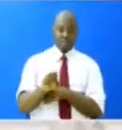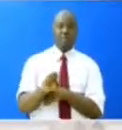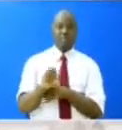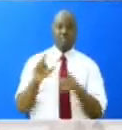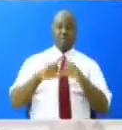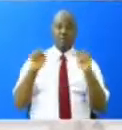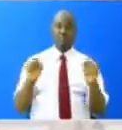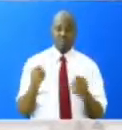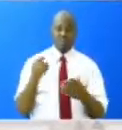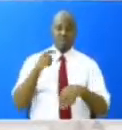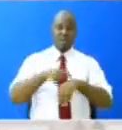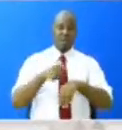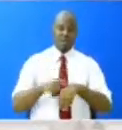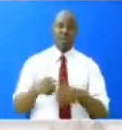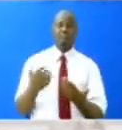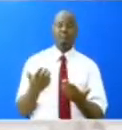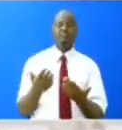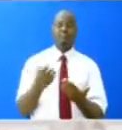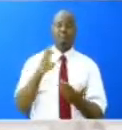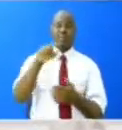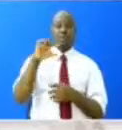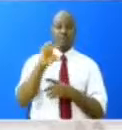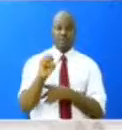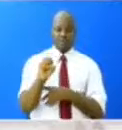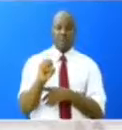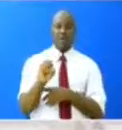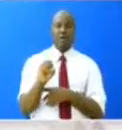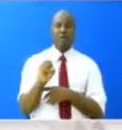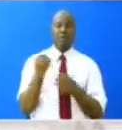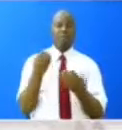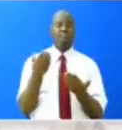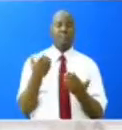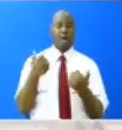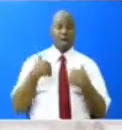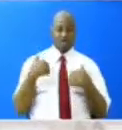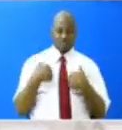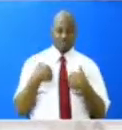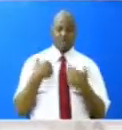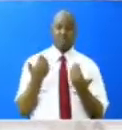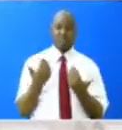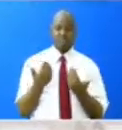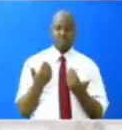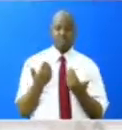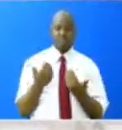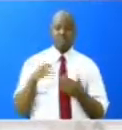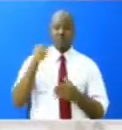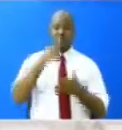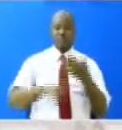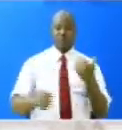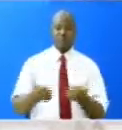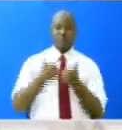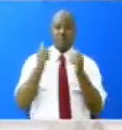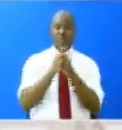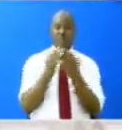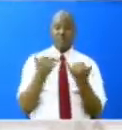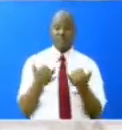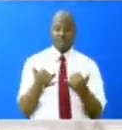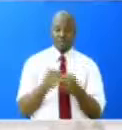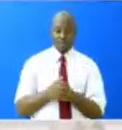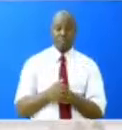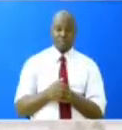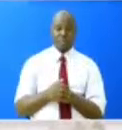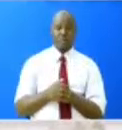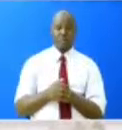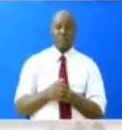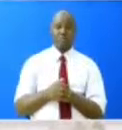been told there's no such thing as beard gang. Ni pesa kuna. We'll cross over to James Smart and find out what's really going on. But right now,